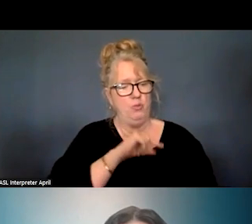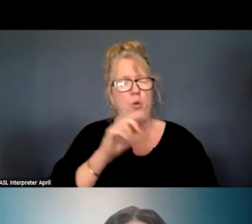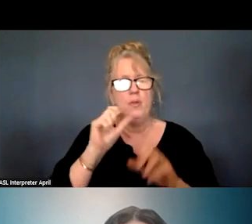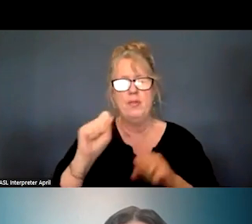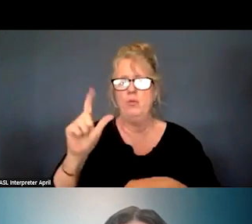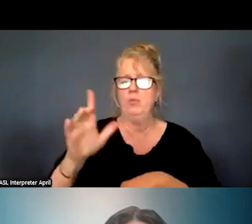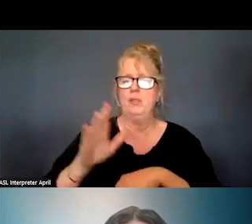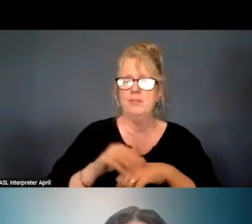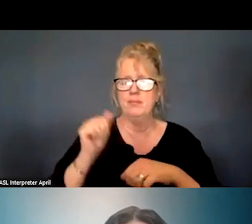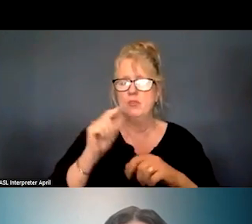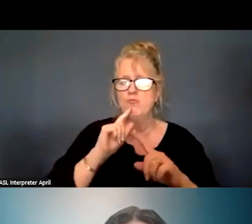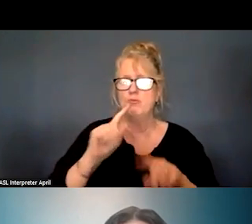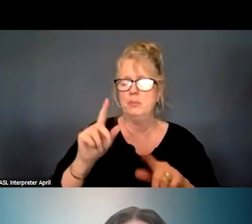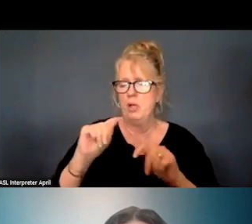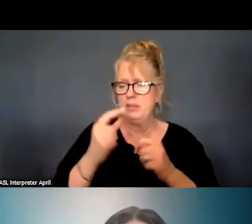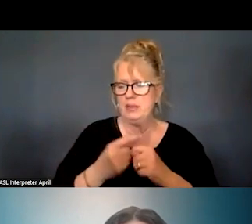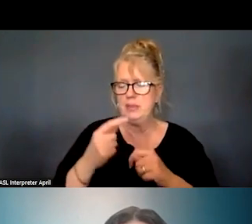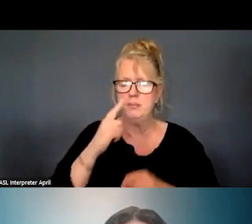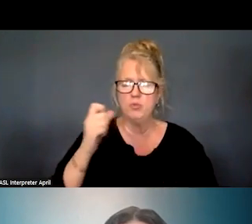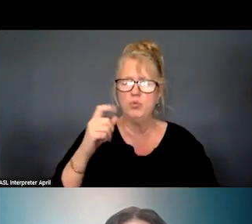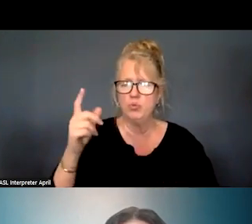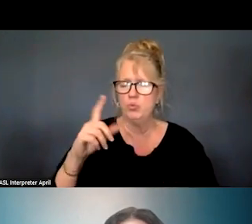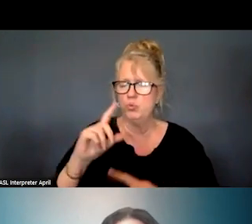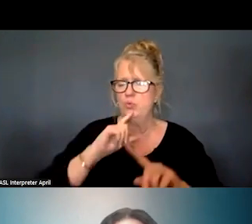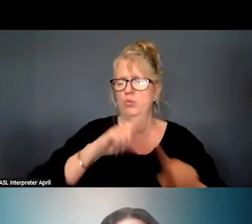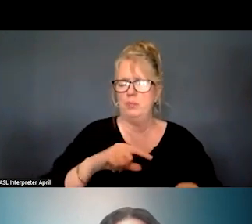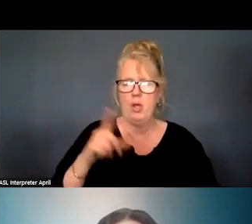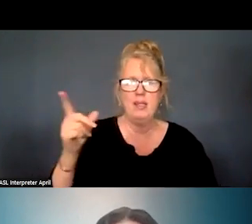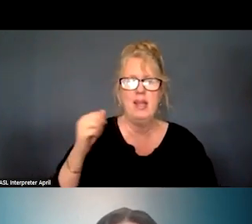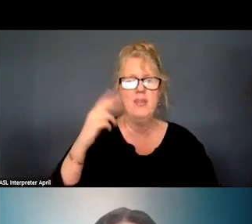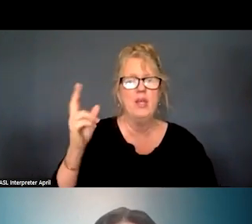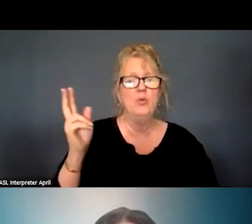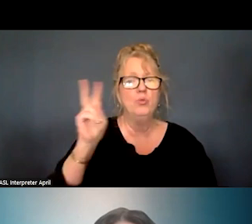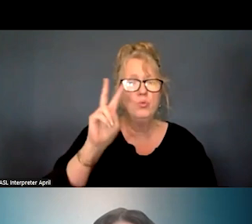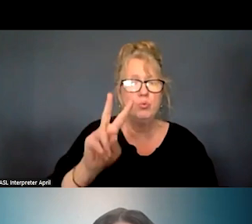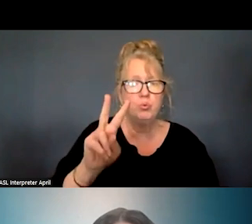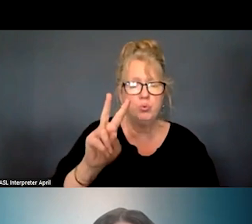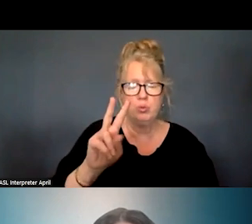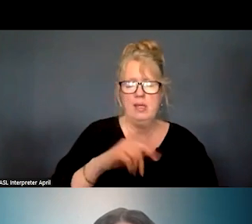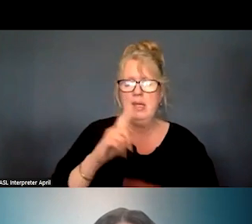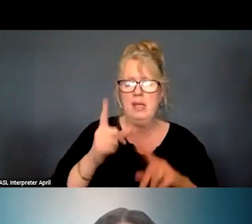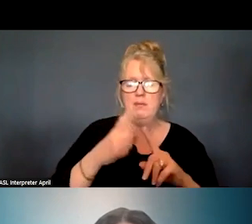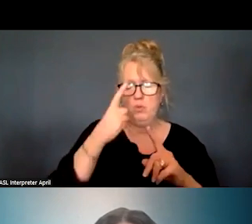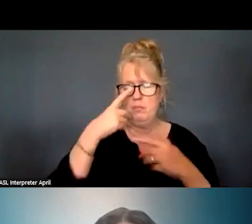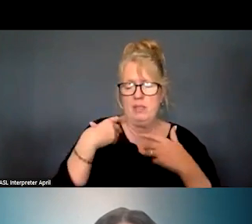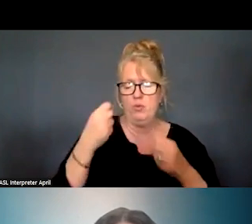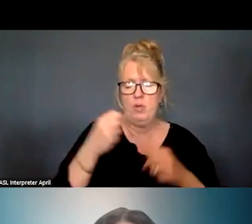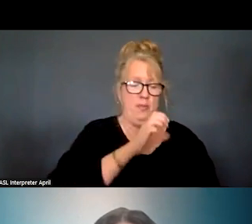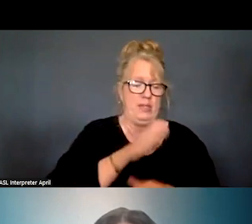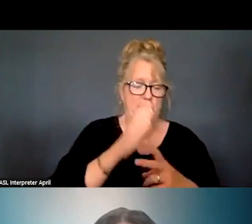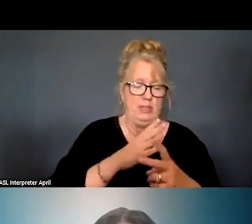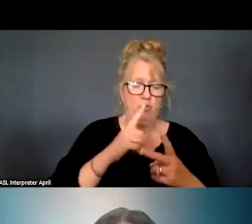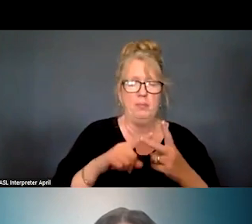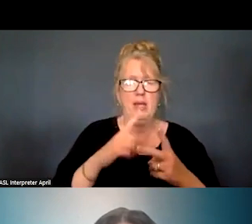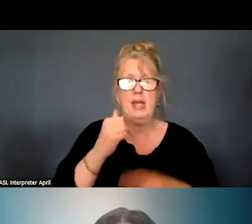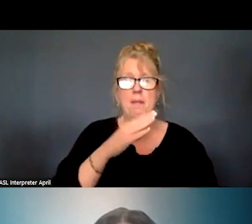the alternative response team, the rapid response team. They go out with a two-man unit. It's a mental health clinician, bachelor